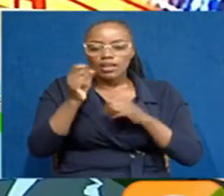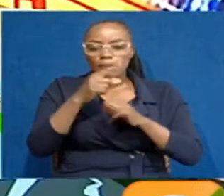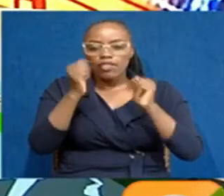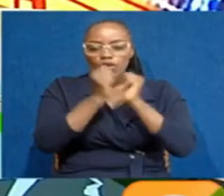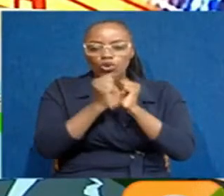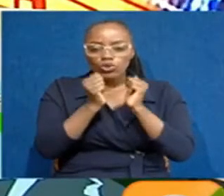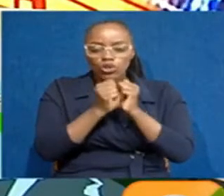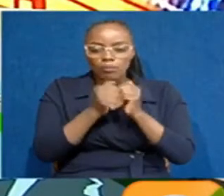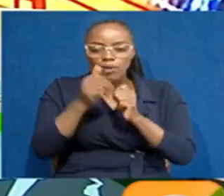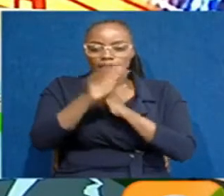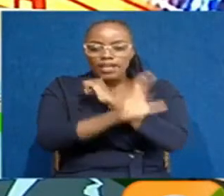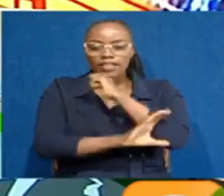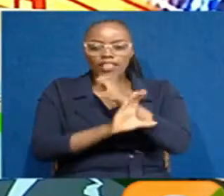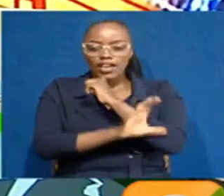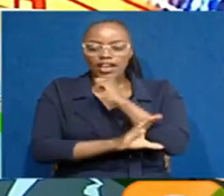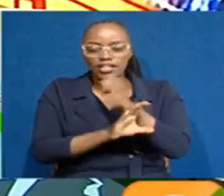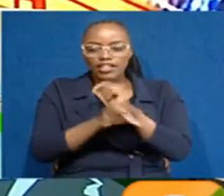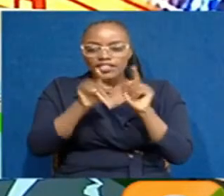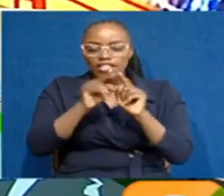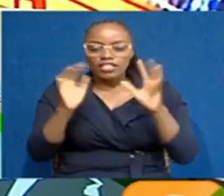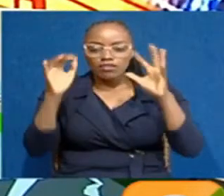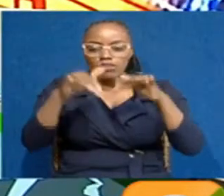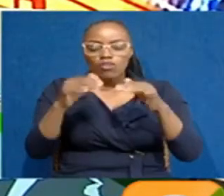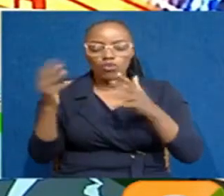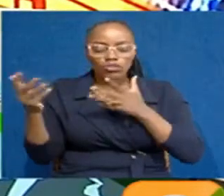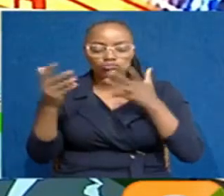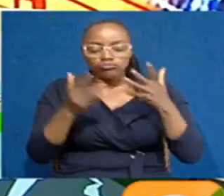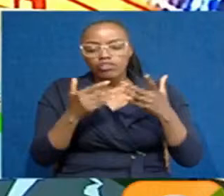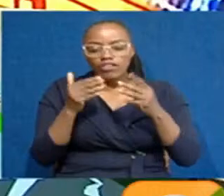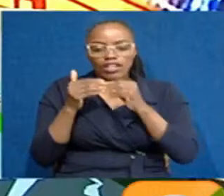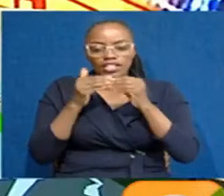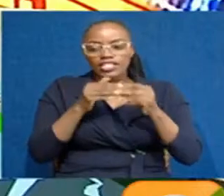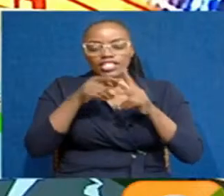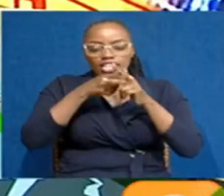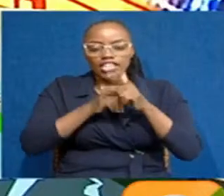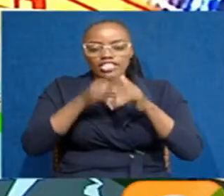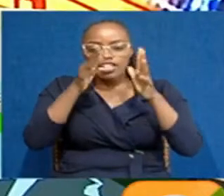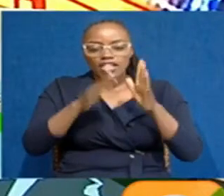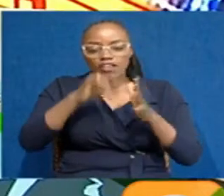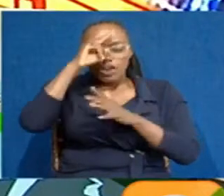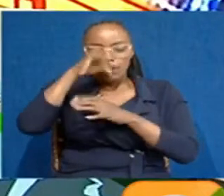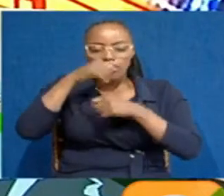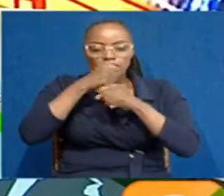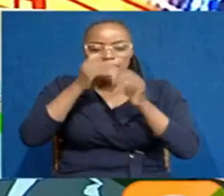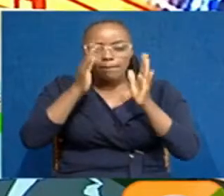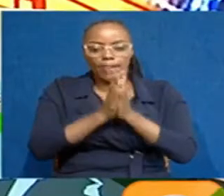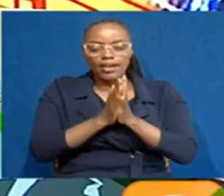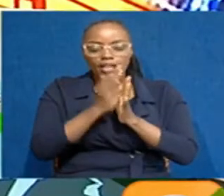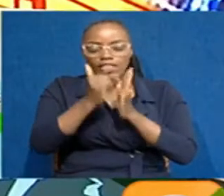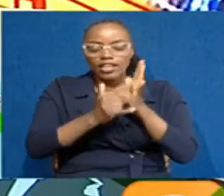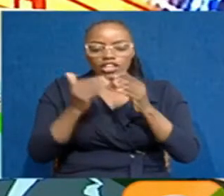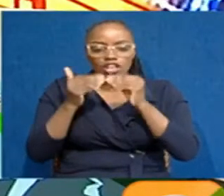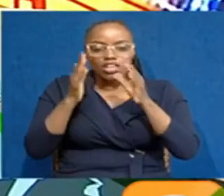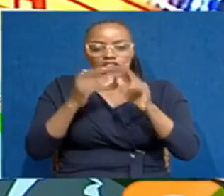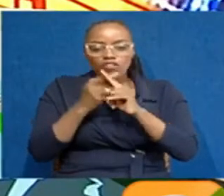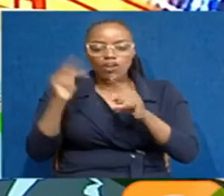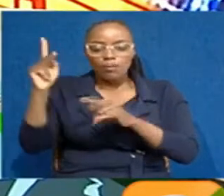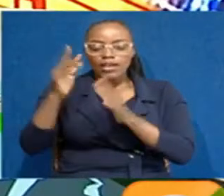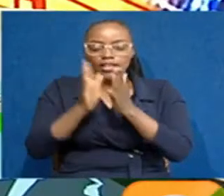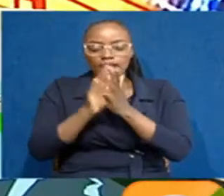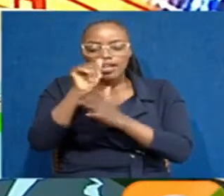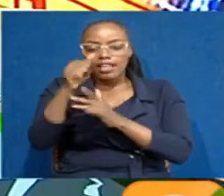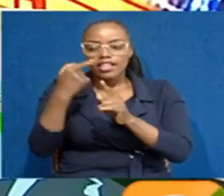November here in the country. This gathering will bring together leading engineers, policymakers, and industry leaders from Kenya and